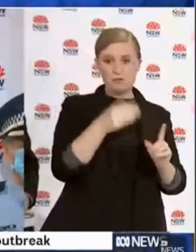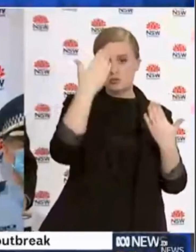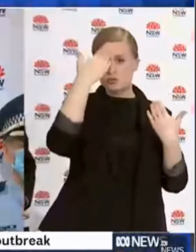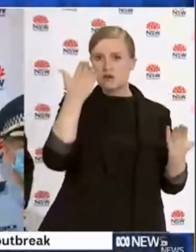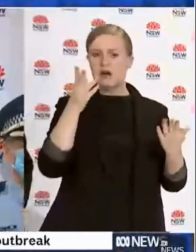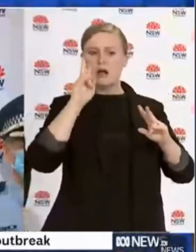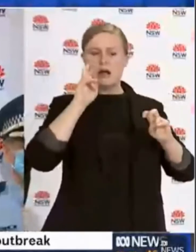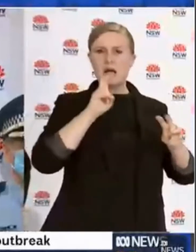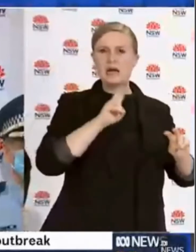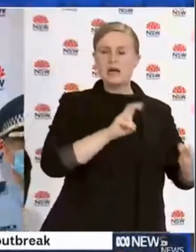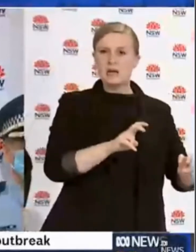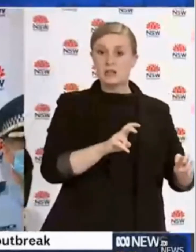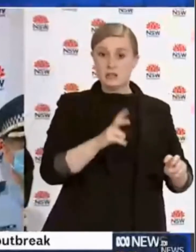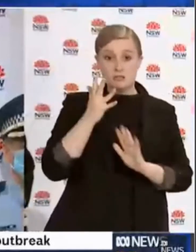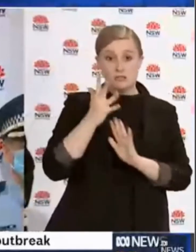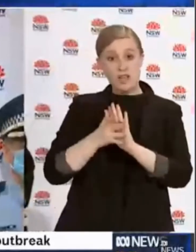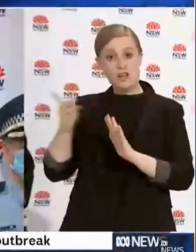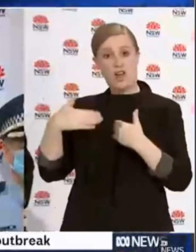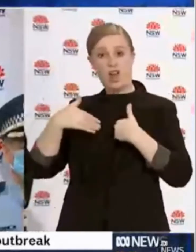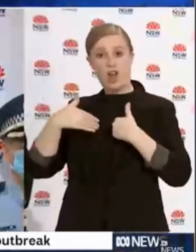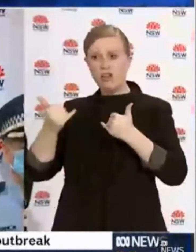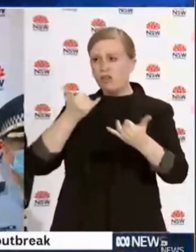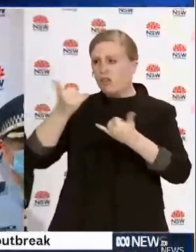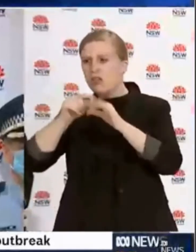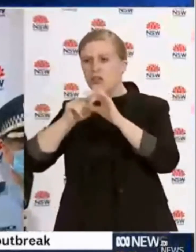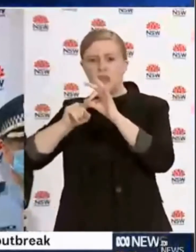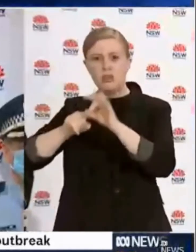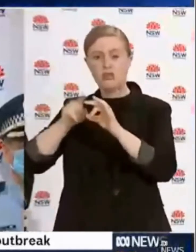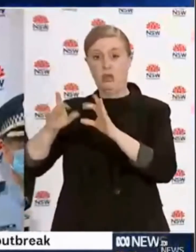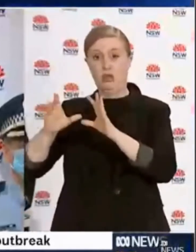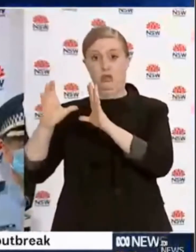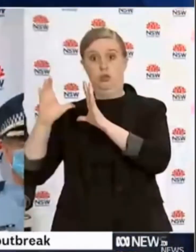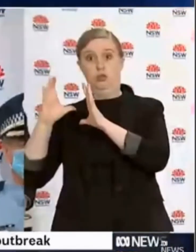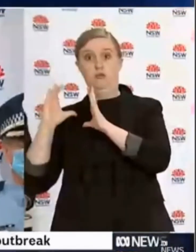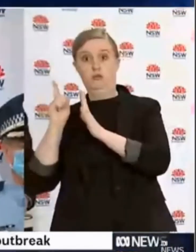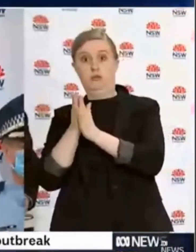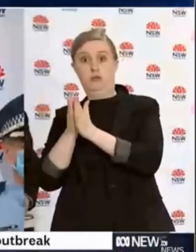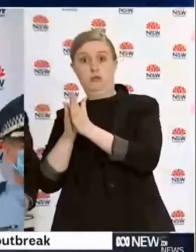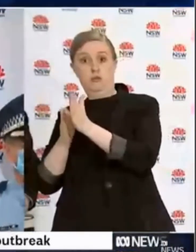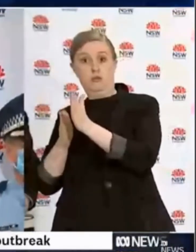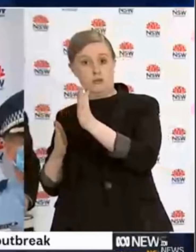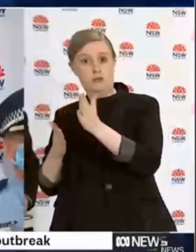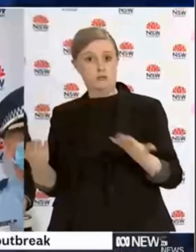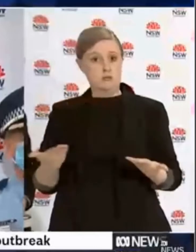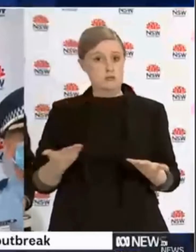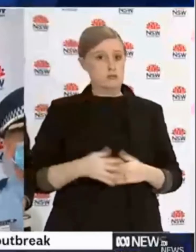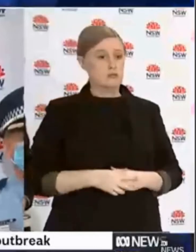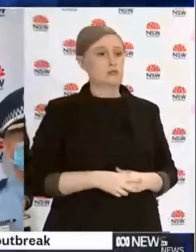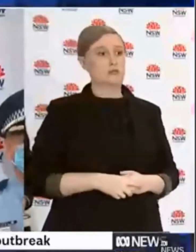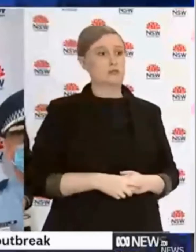numbers, particularly in communities where it's sometimes very hard to get